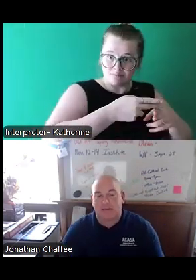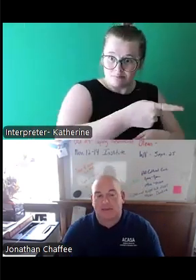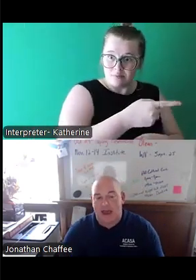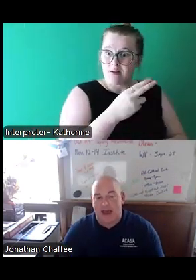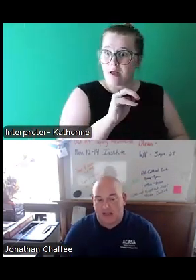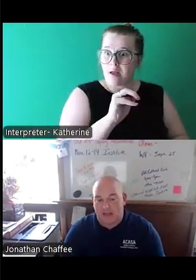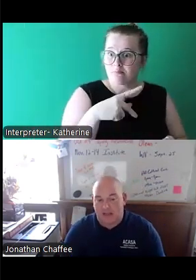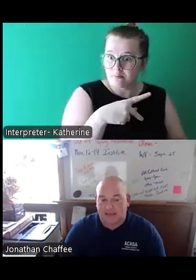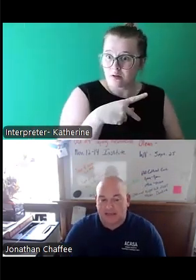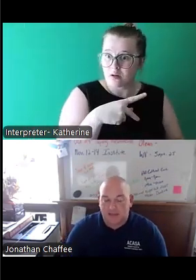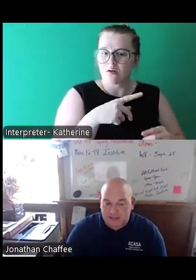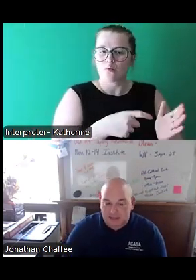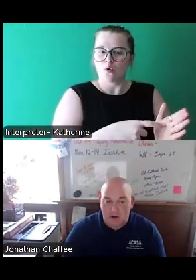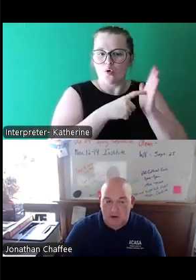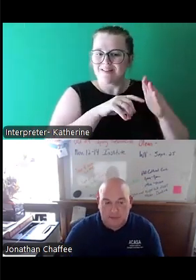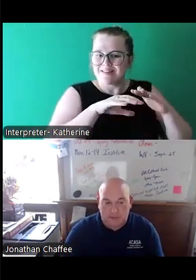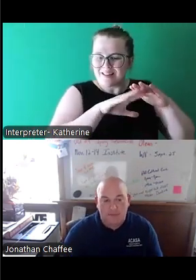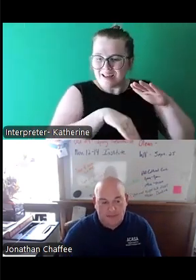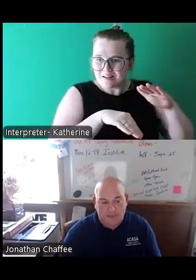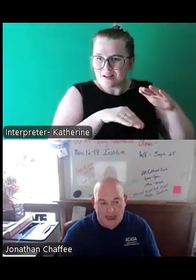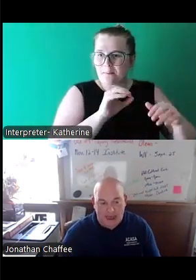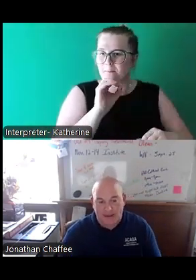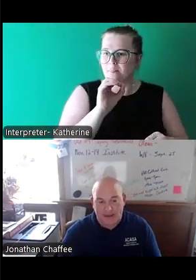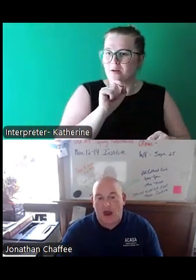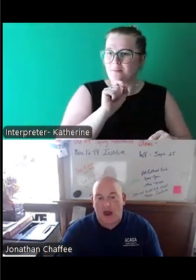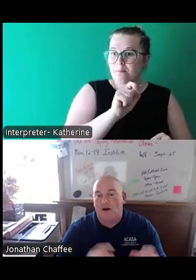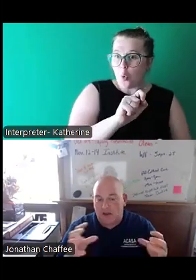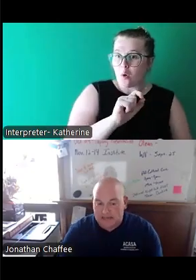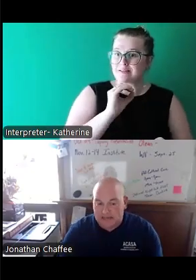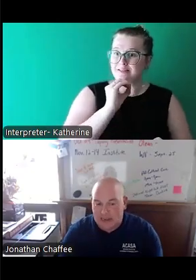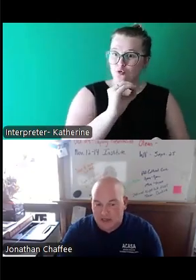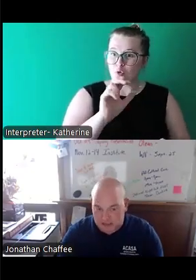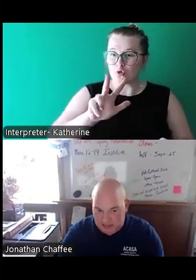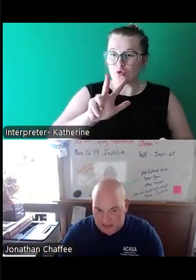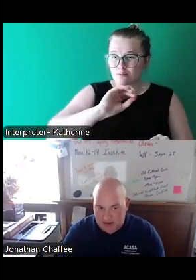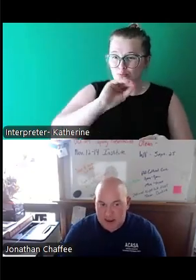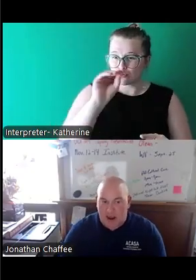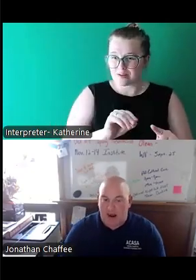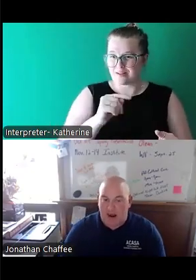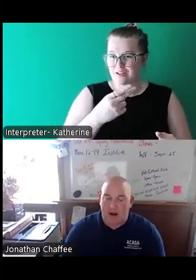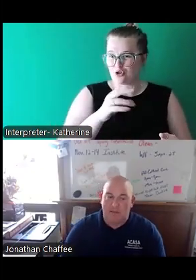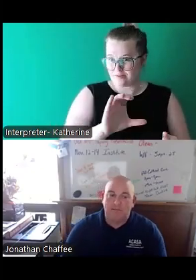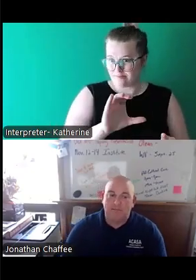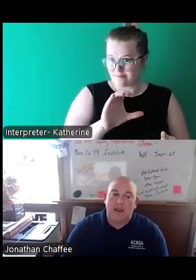to have less than 0.3% of THC.